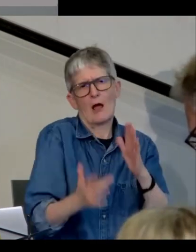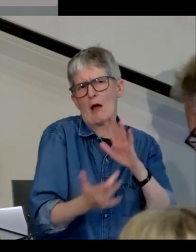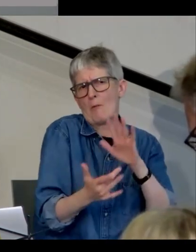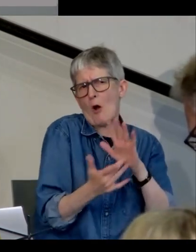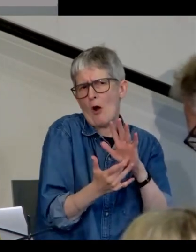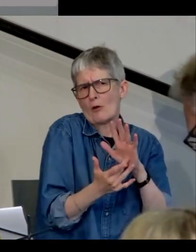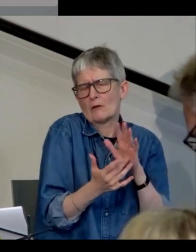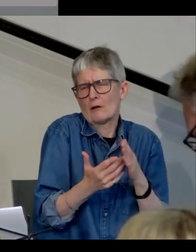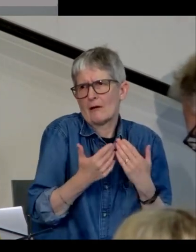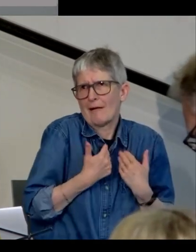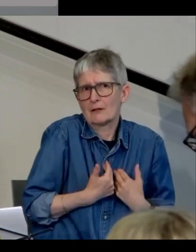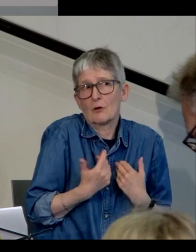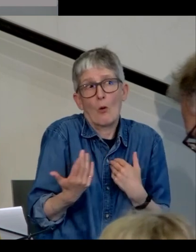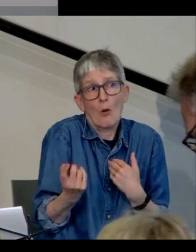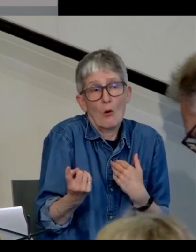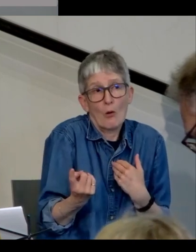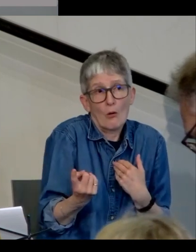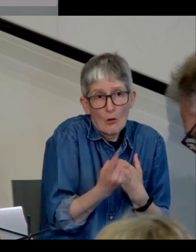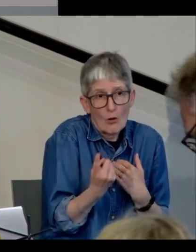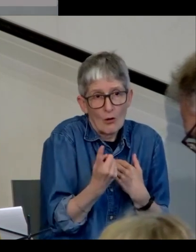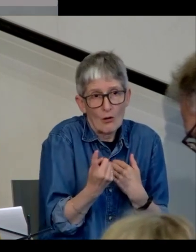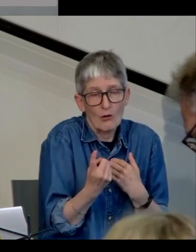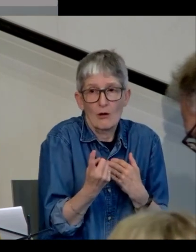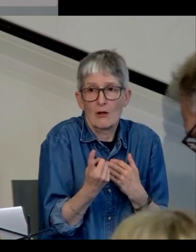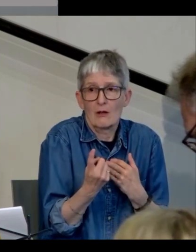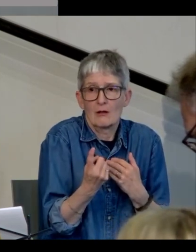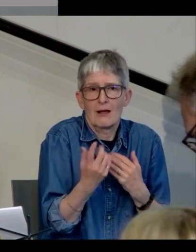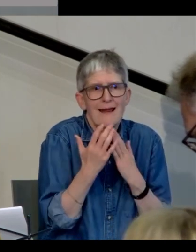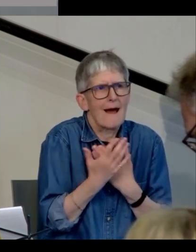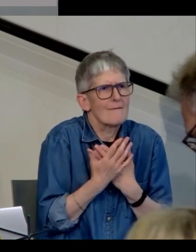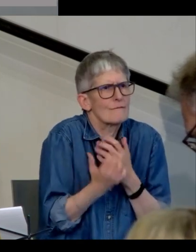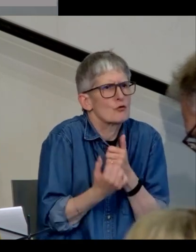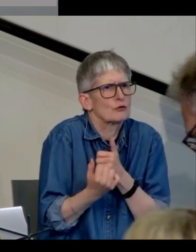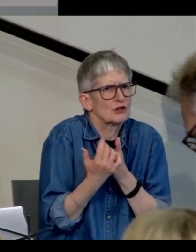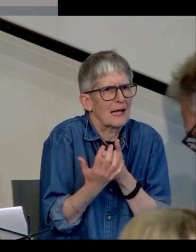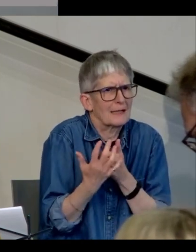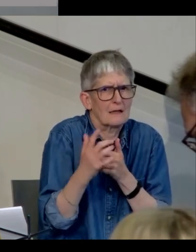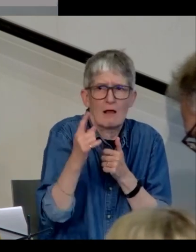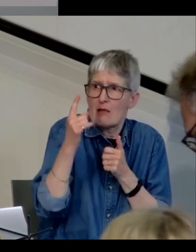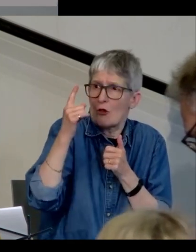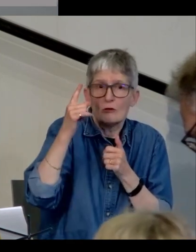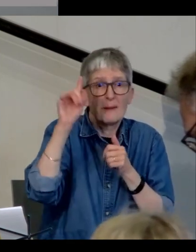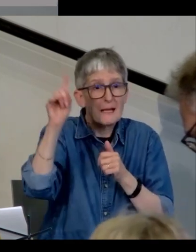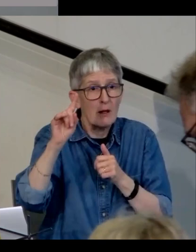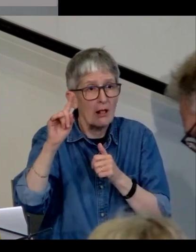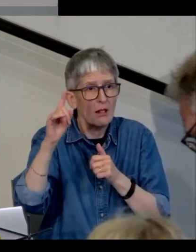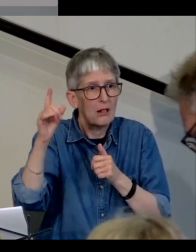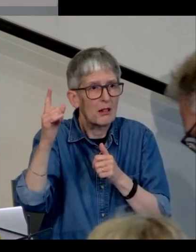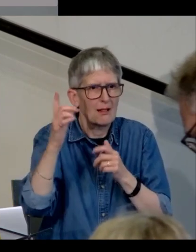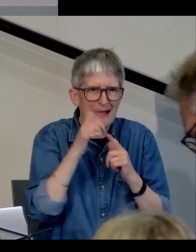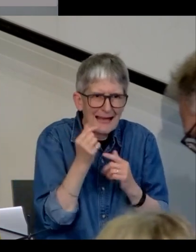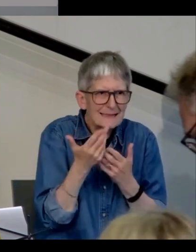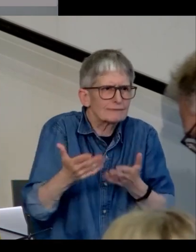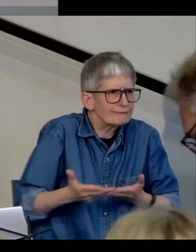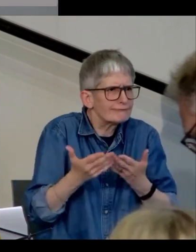in our hearts to always love and appreciate how people can enrich us and